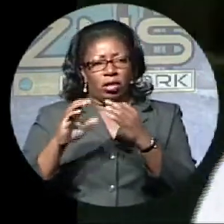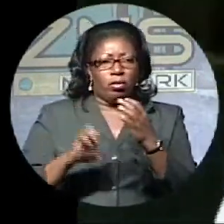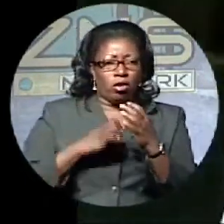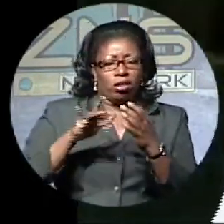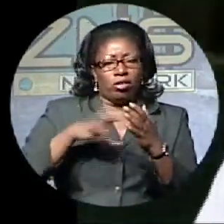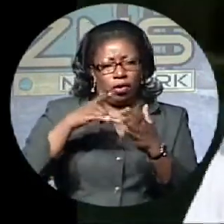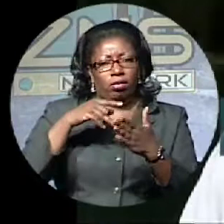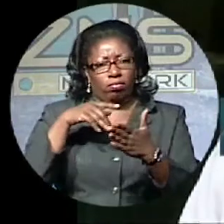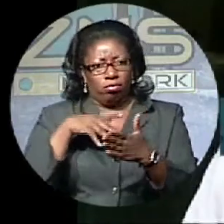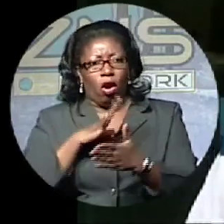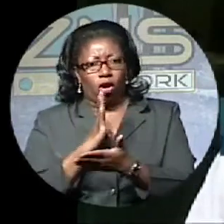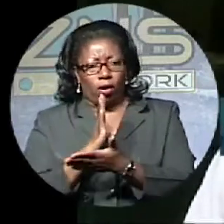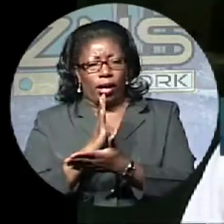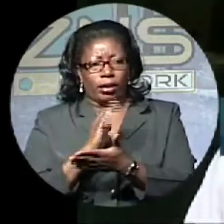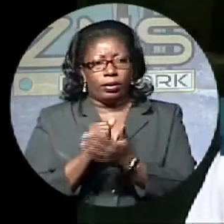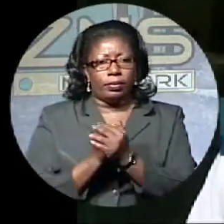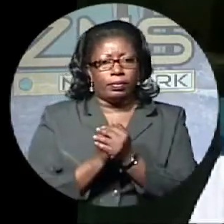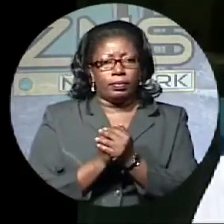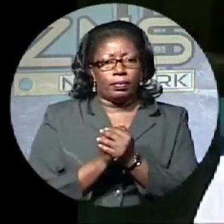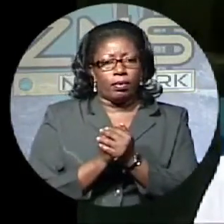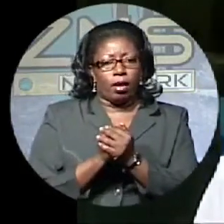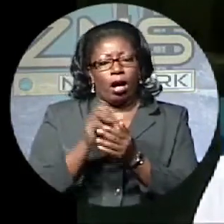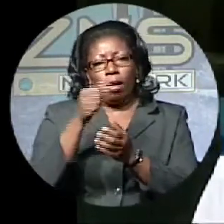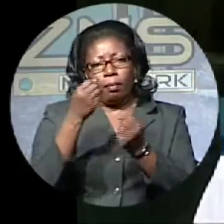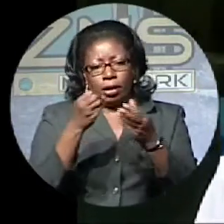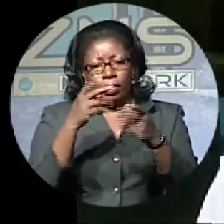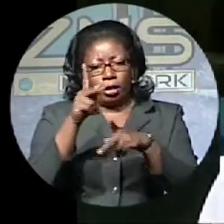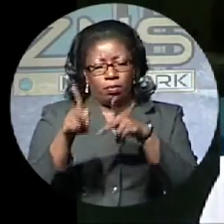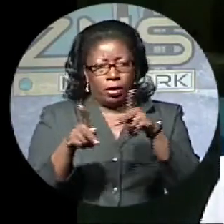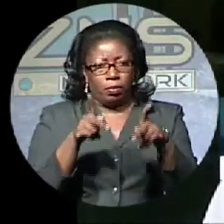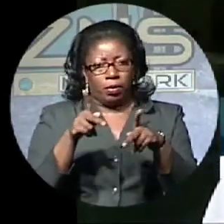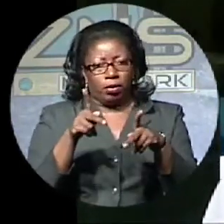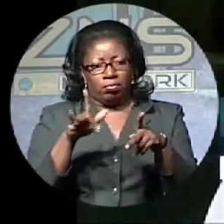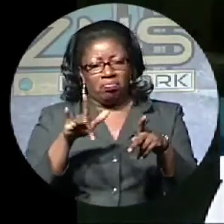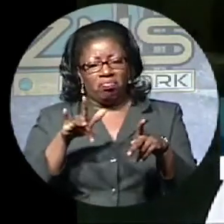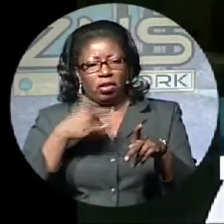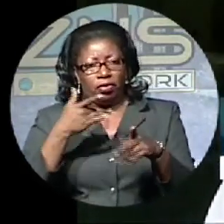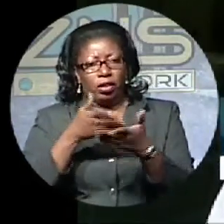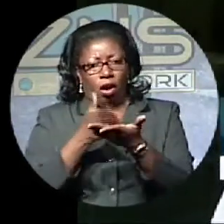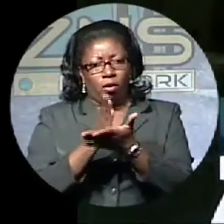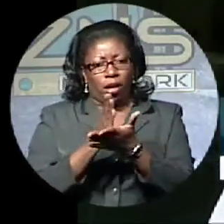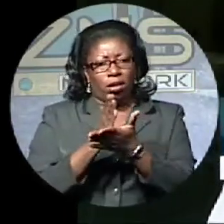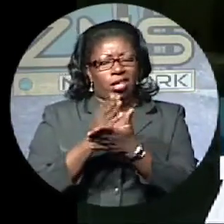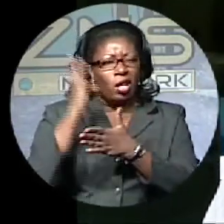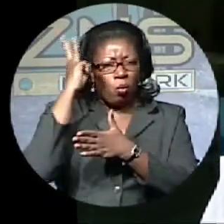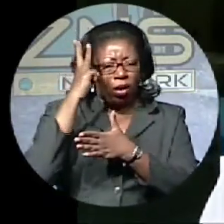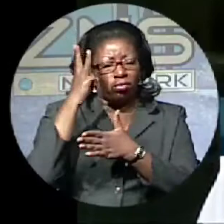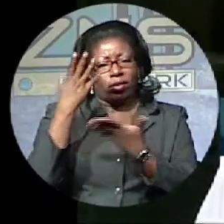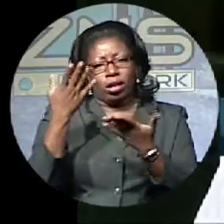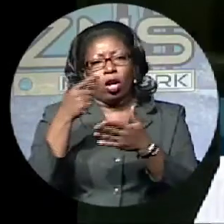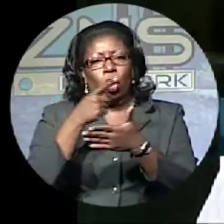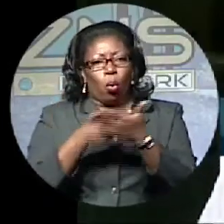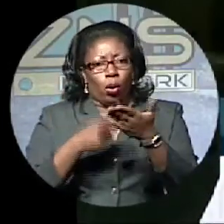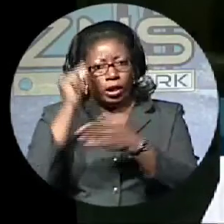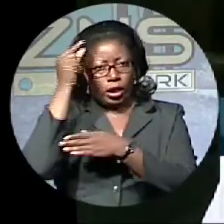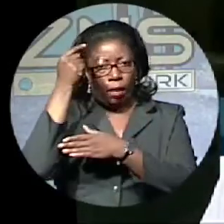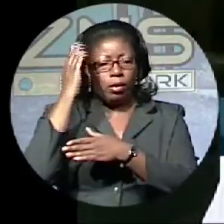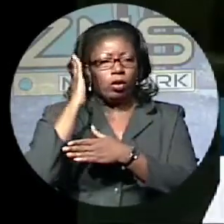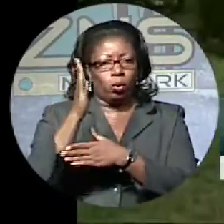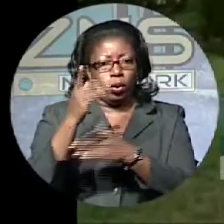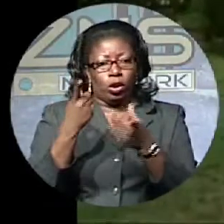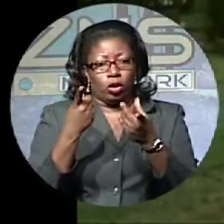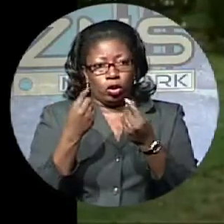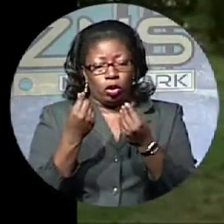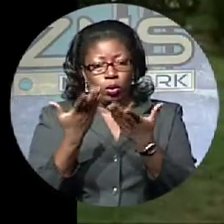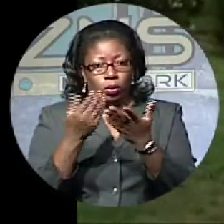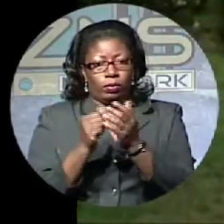A lot of the people are in high spirits. They're wondering what the government is going to do as far as whether it's duty concession or to rebuild their